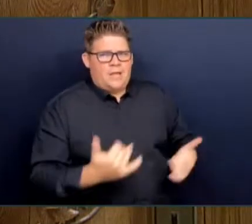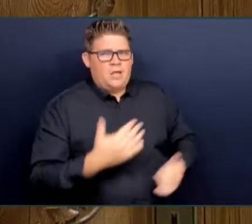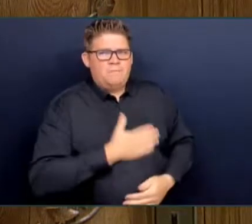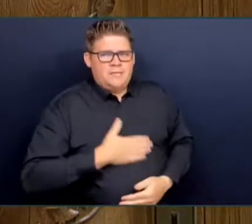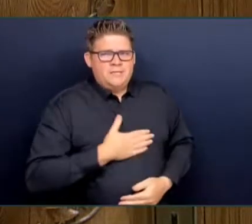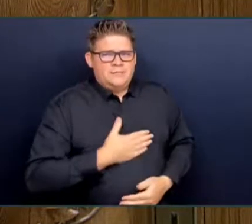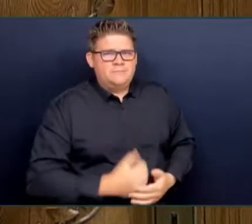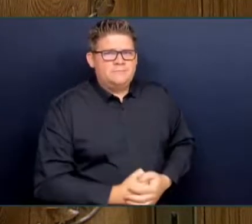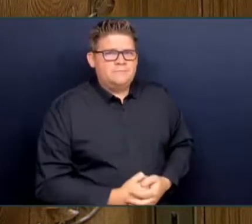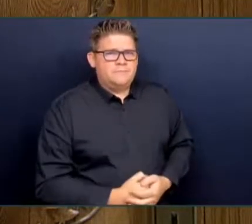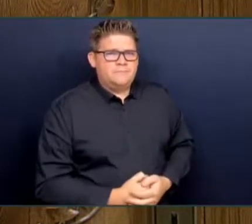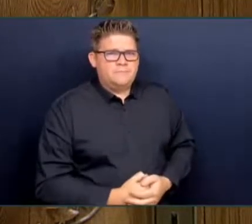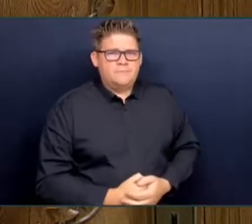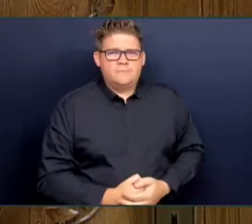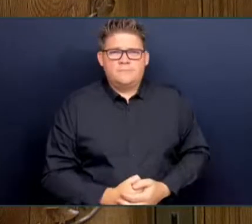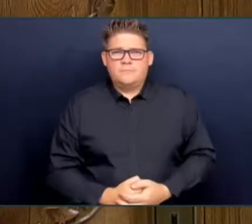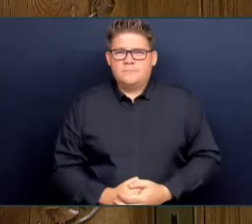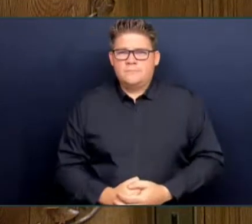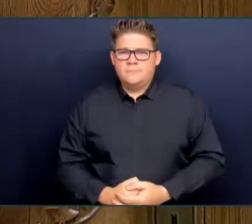Minister of Health.